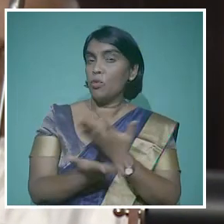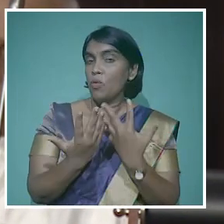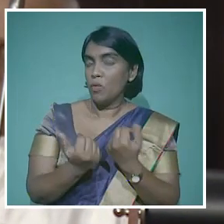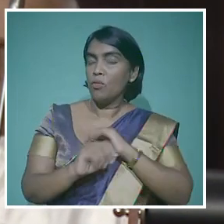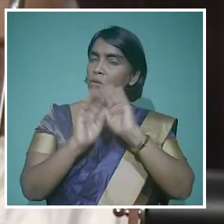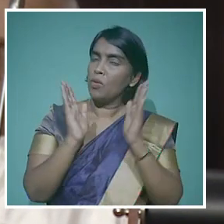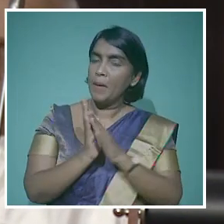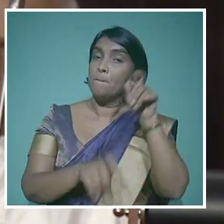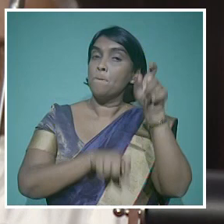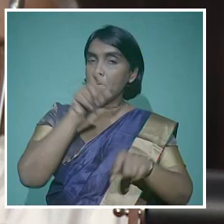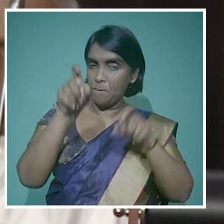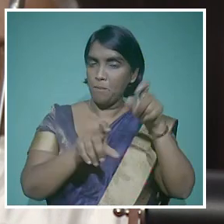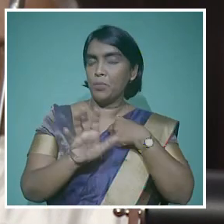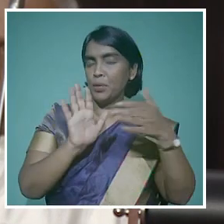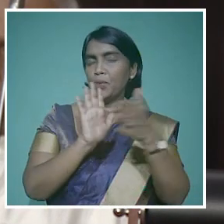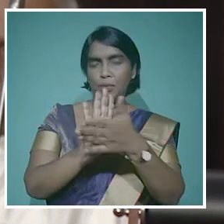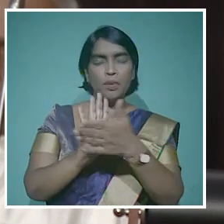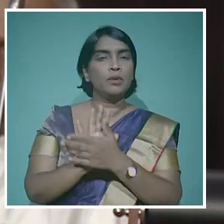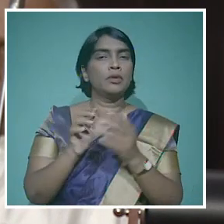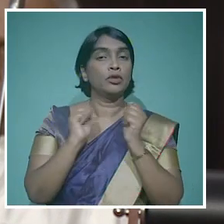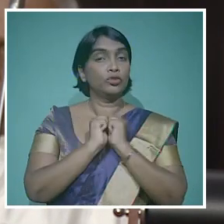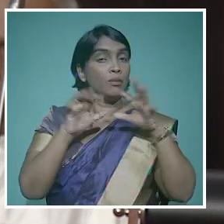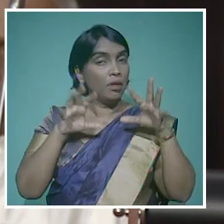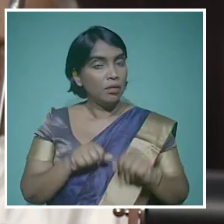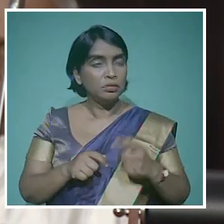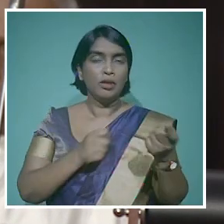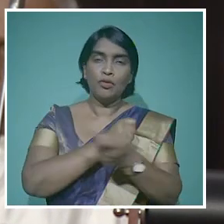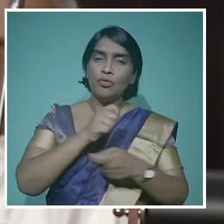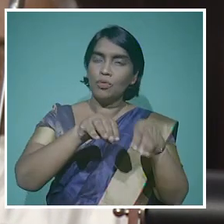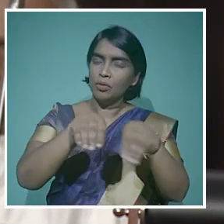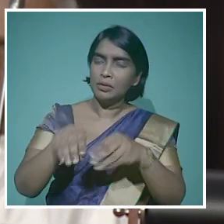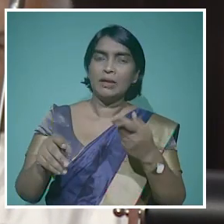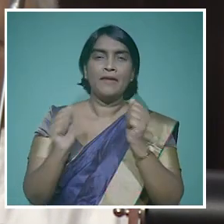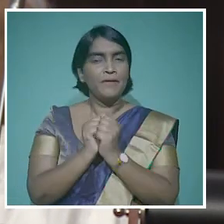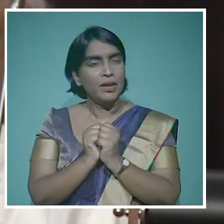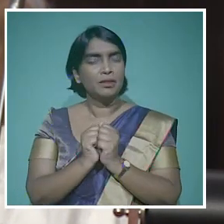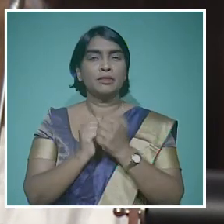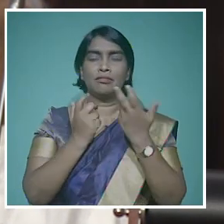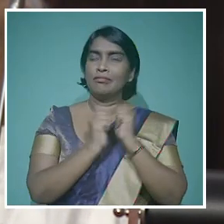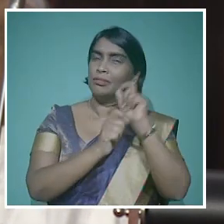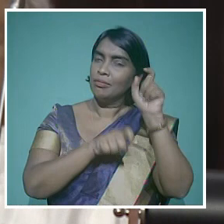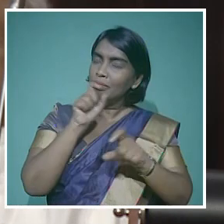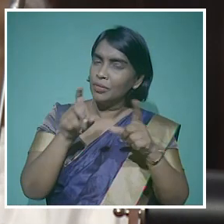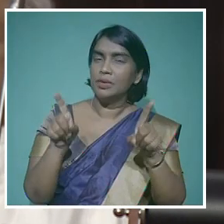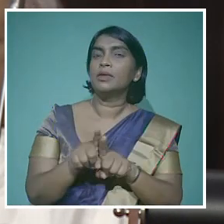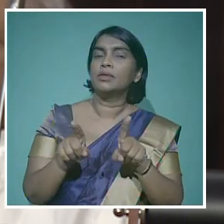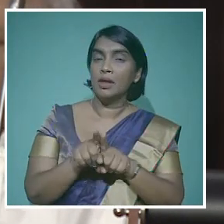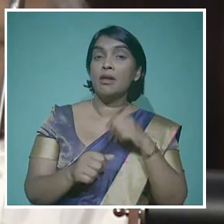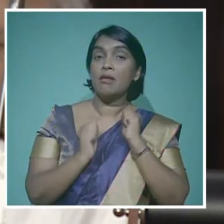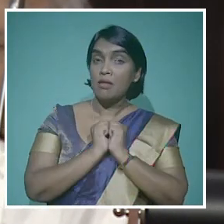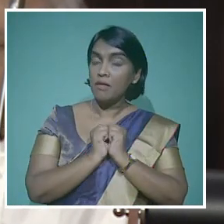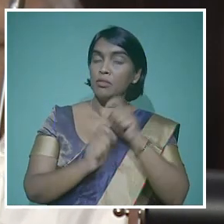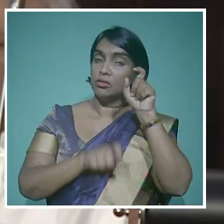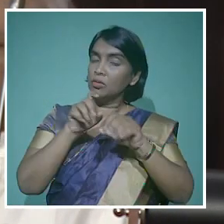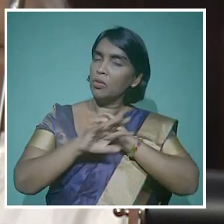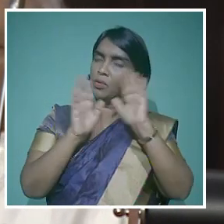the employees, the farmers, the workers, the professionals, the government, everyone.